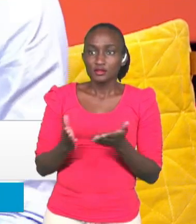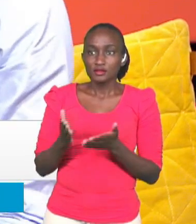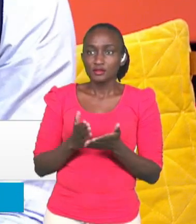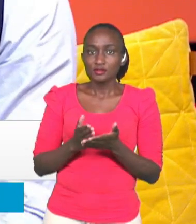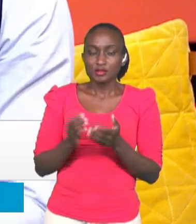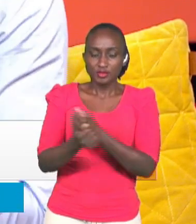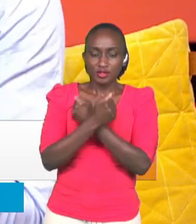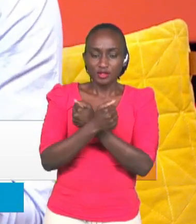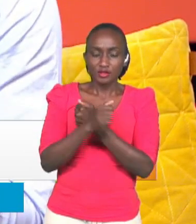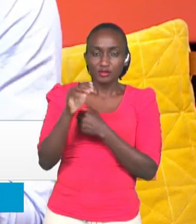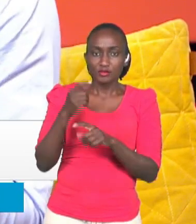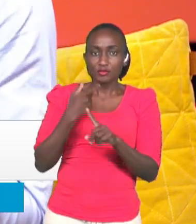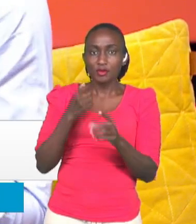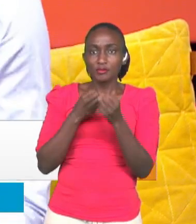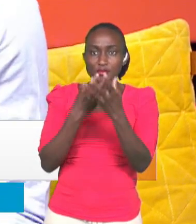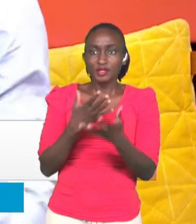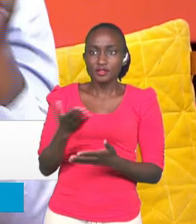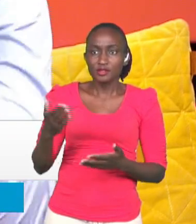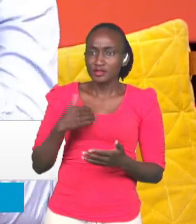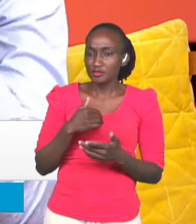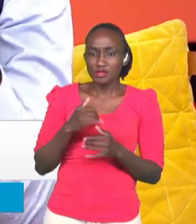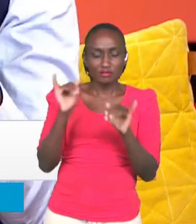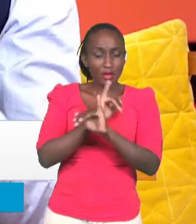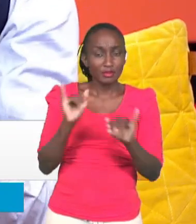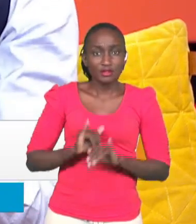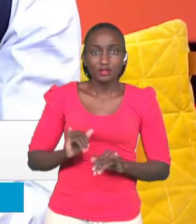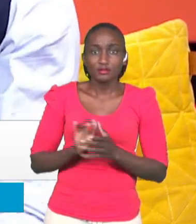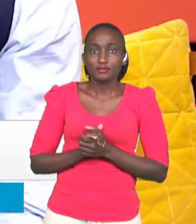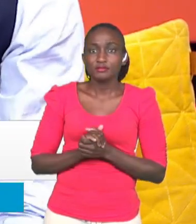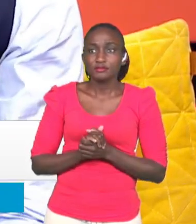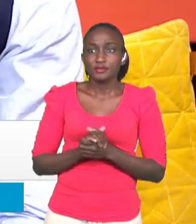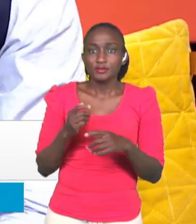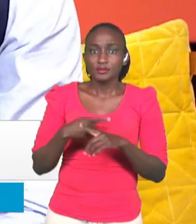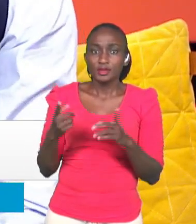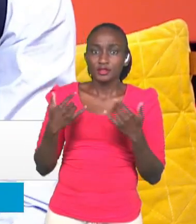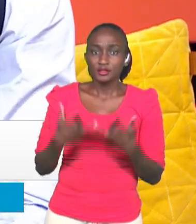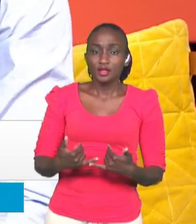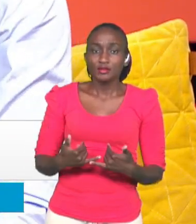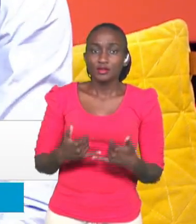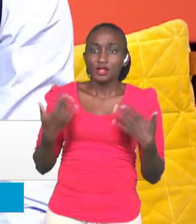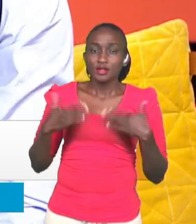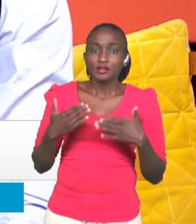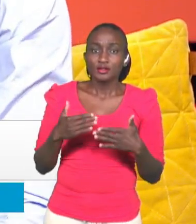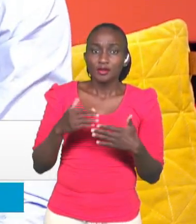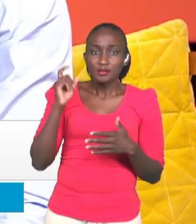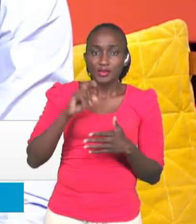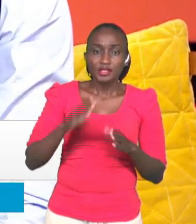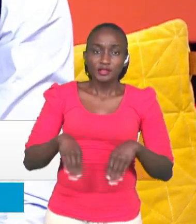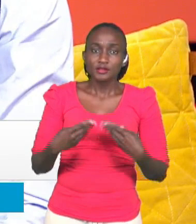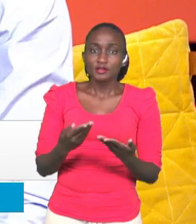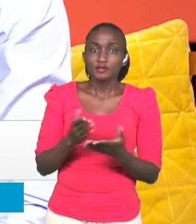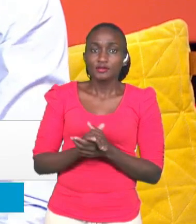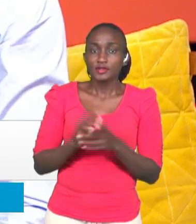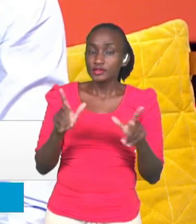many things because I have this faith. I'm pure. Let me say that. But now, guys, I needed to provide